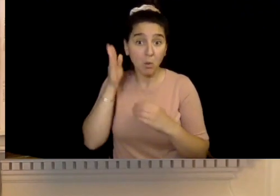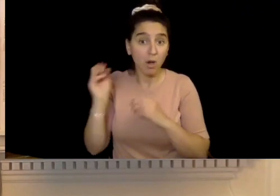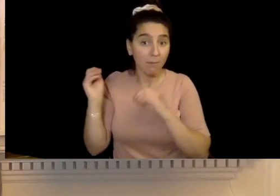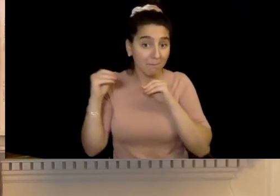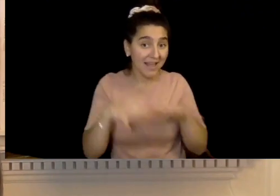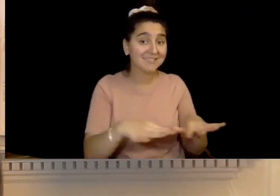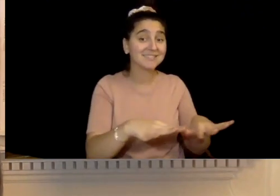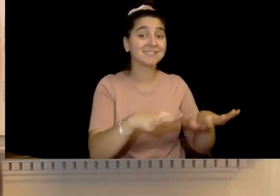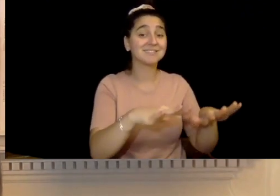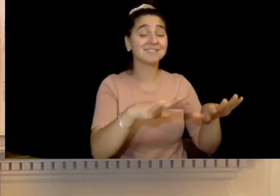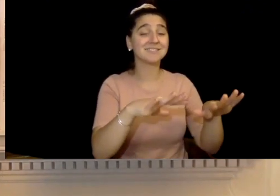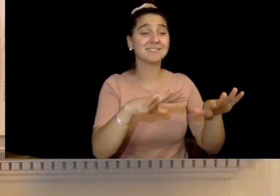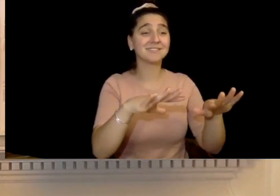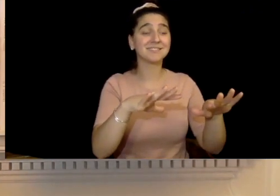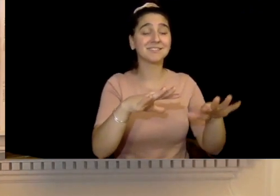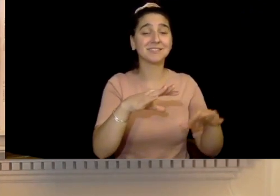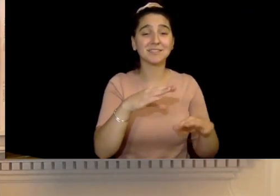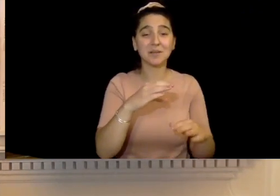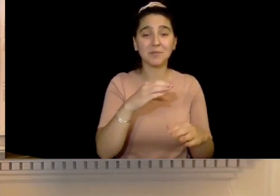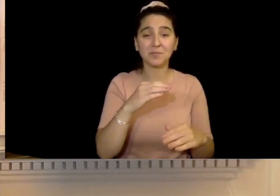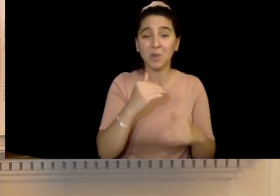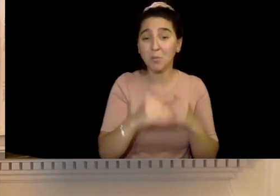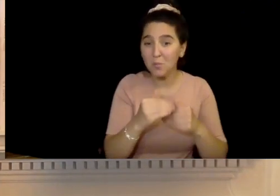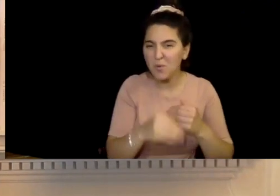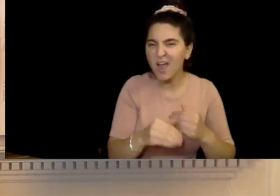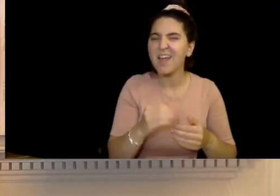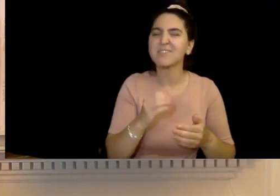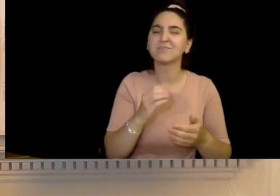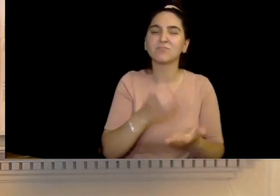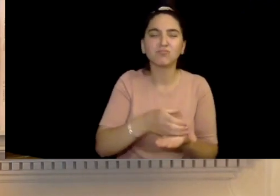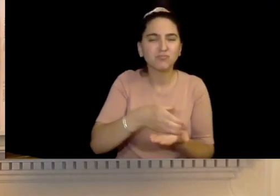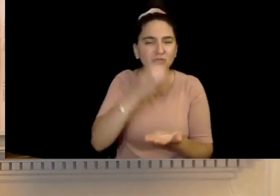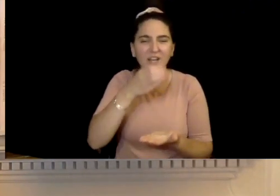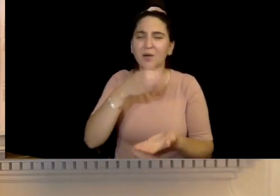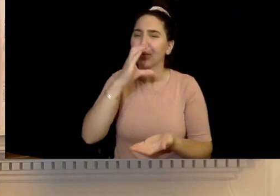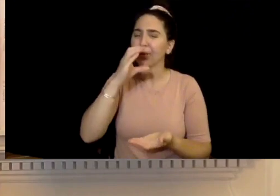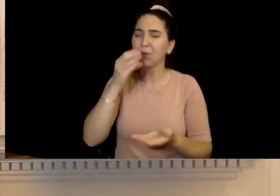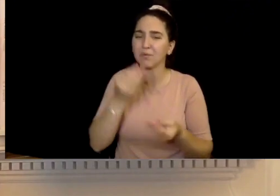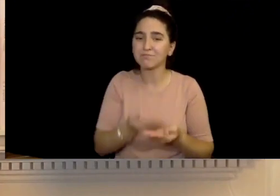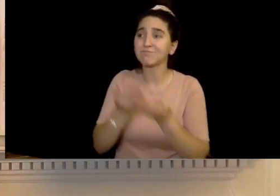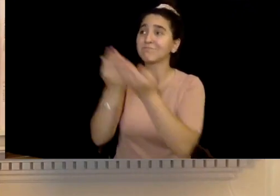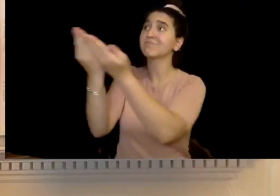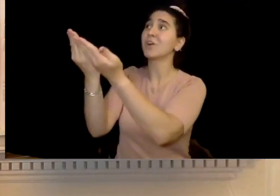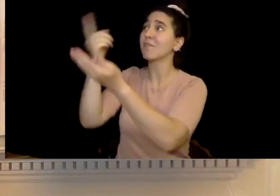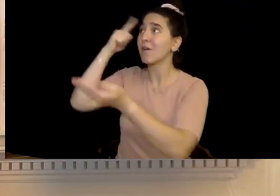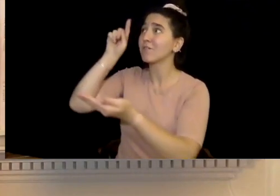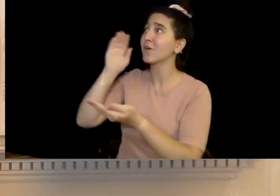leave behind a blessing, grain offerings and drink offerings for the Lord your God.